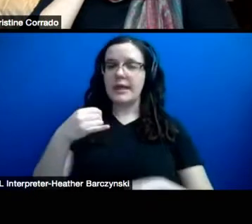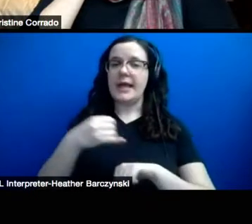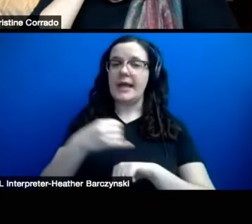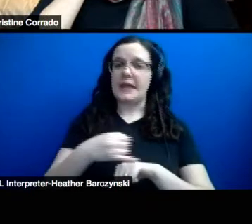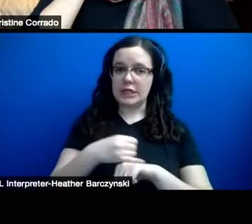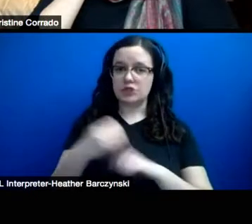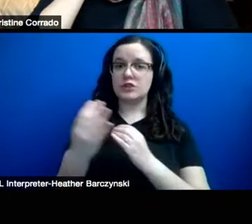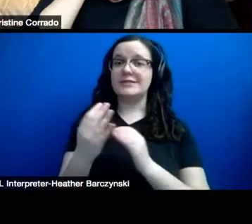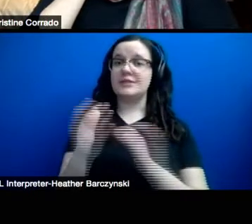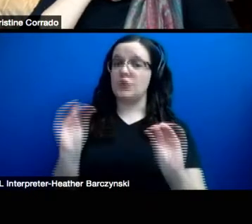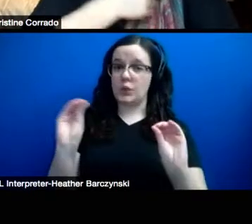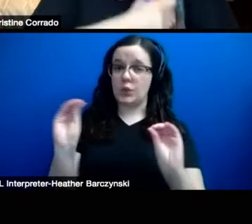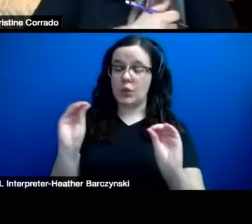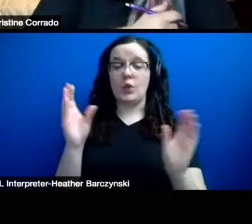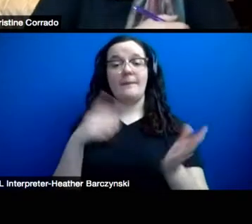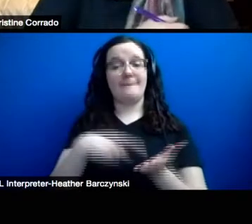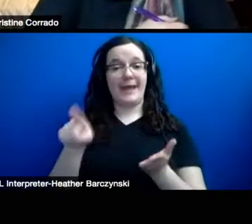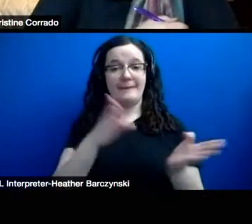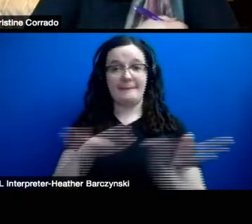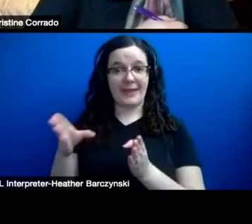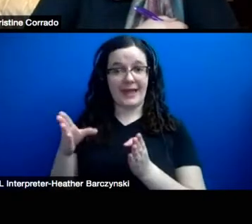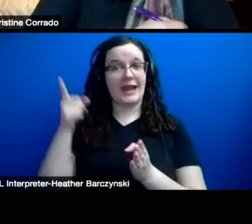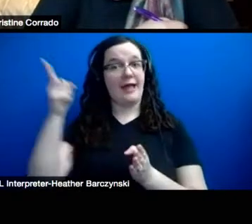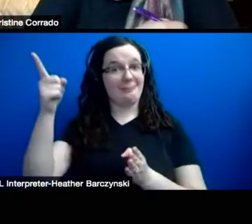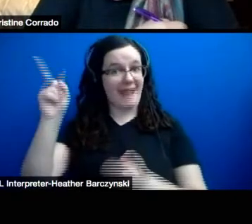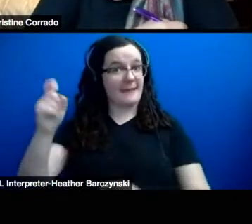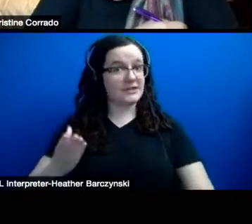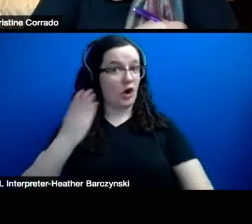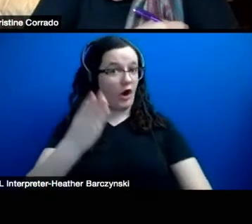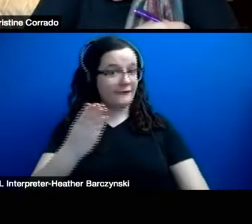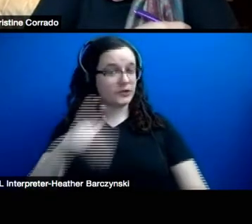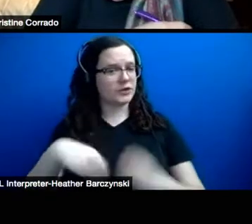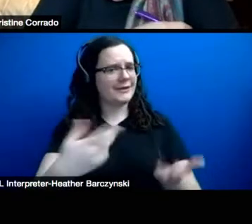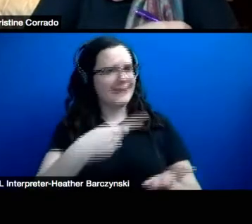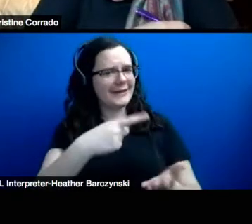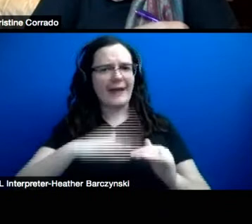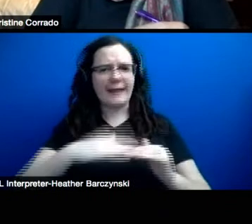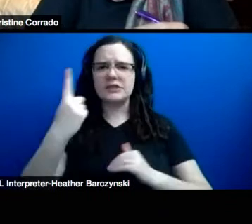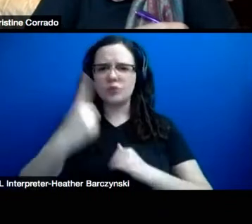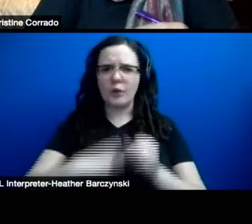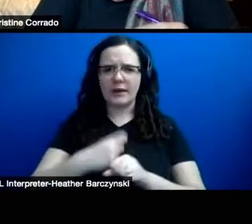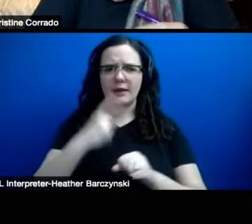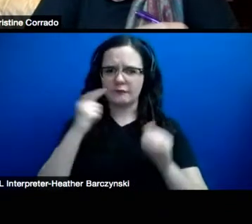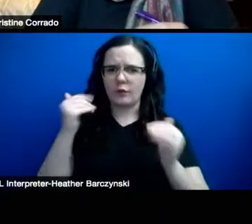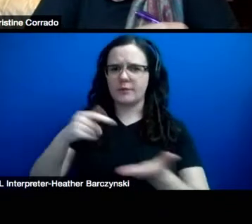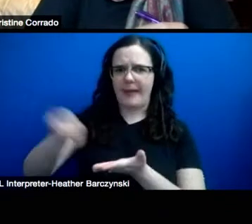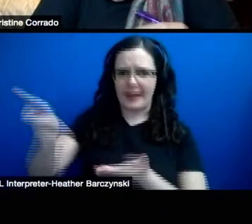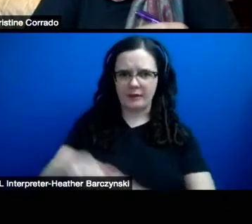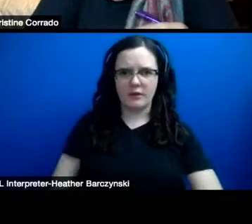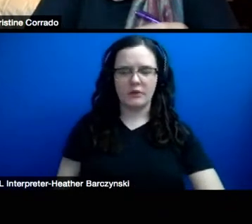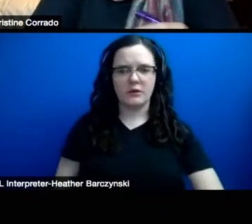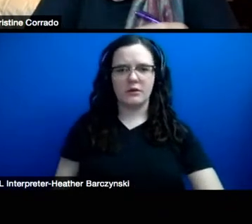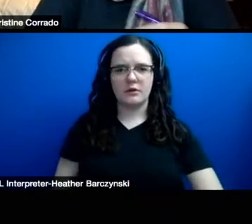offered that gives them at least a year to make payments. Now, again, I want to